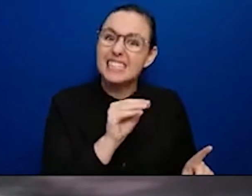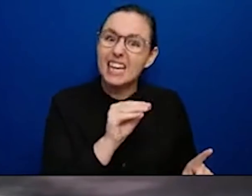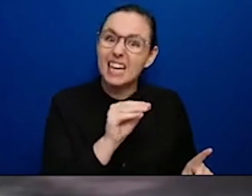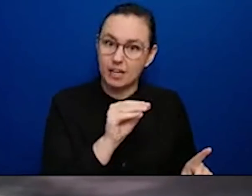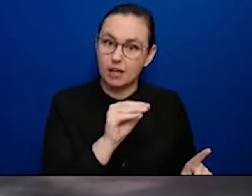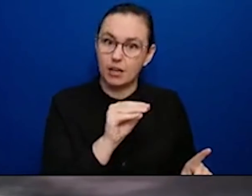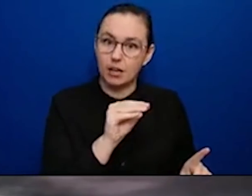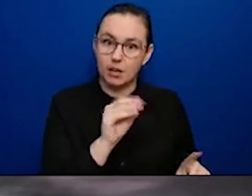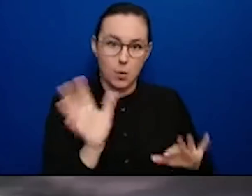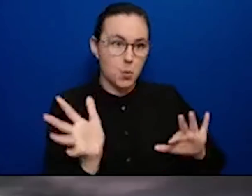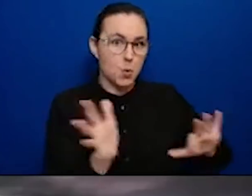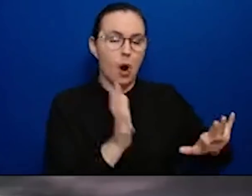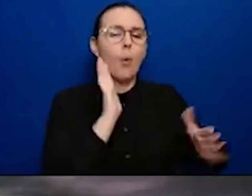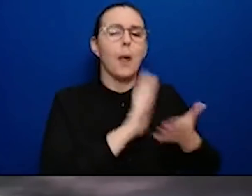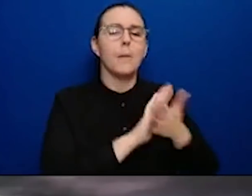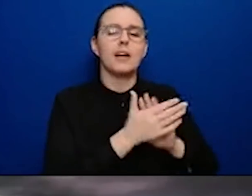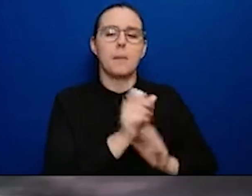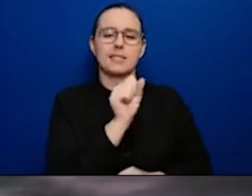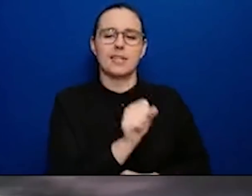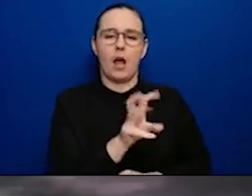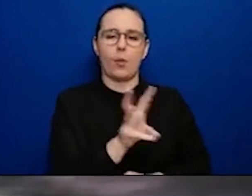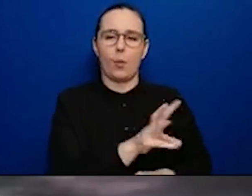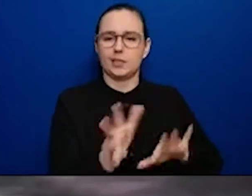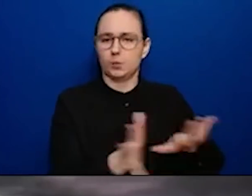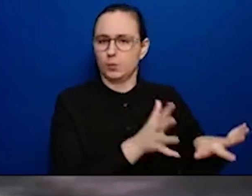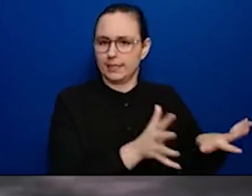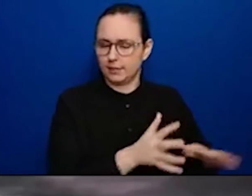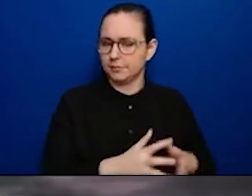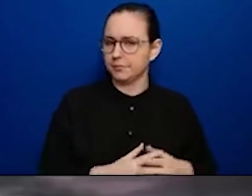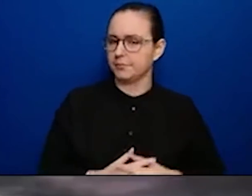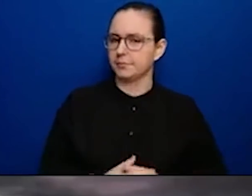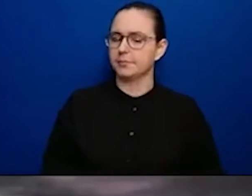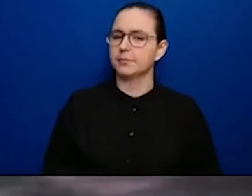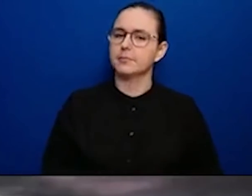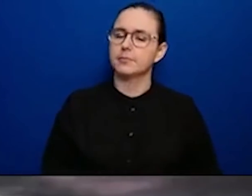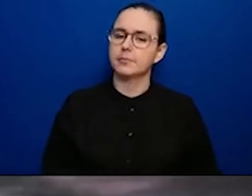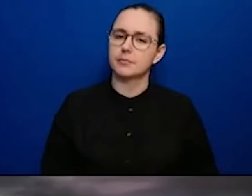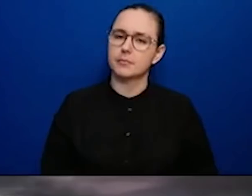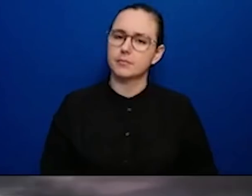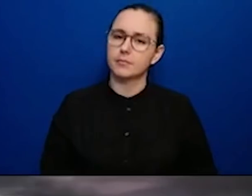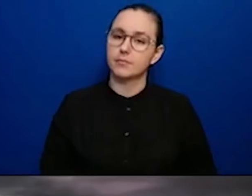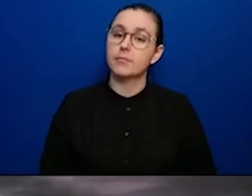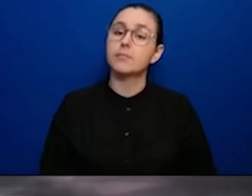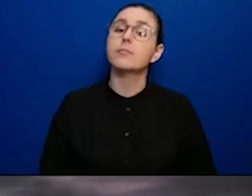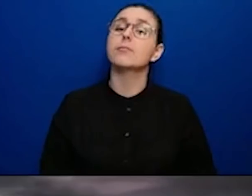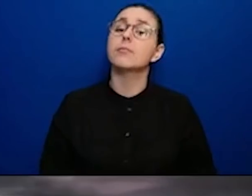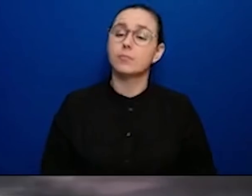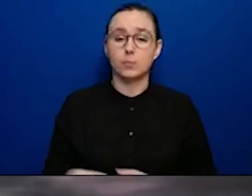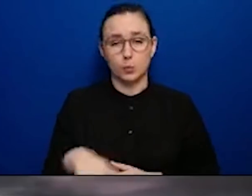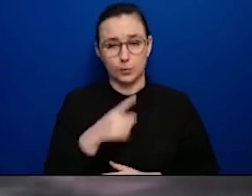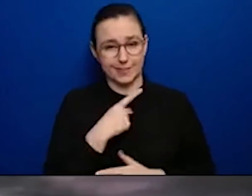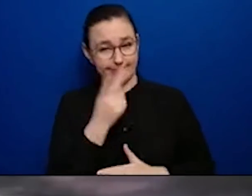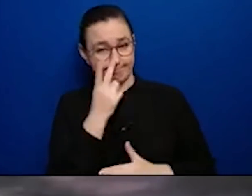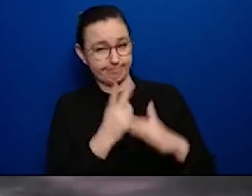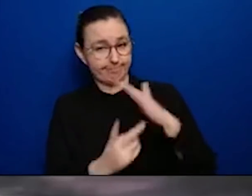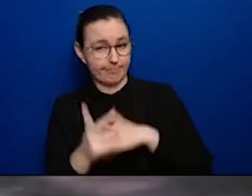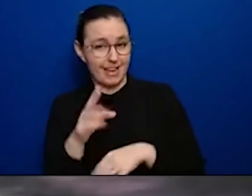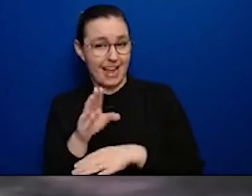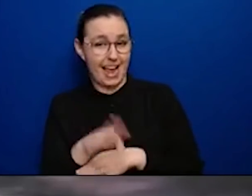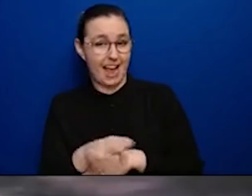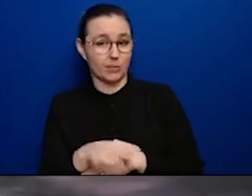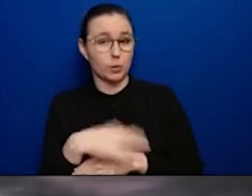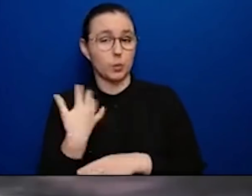Change Canada. As Minister Mike Farnworth just mentioned, we are in a lull of the third atmospheric river in